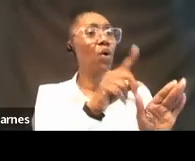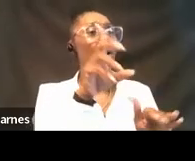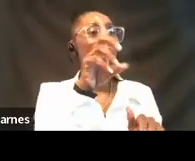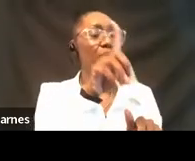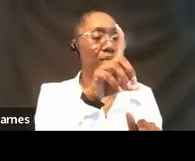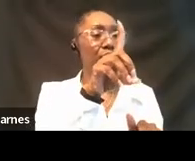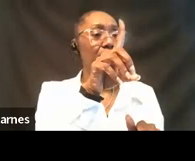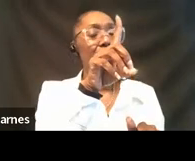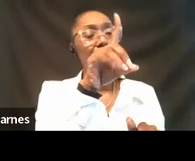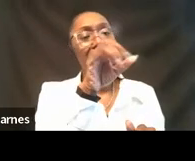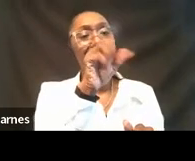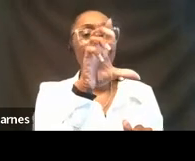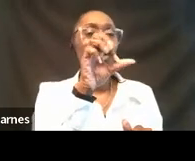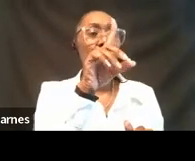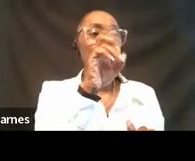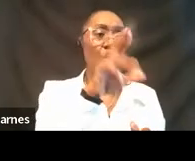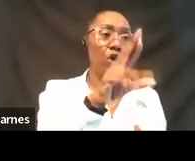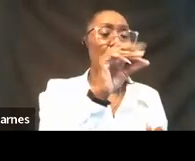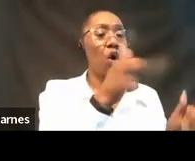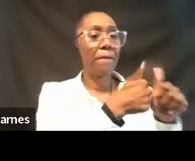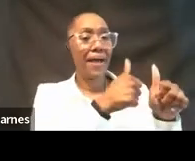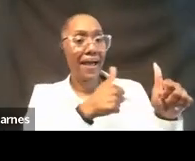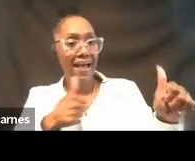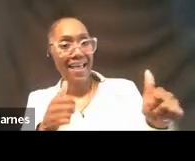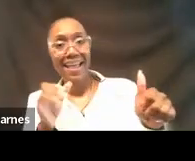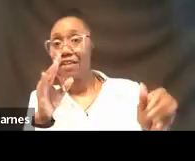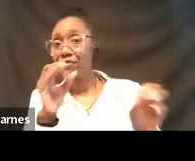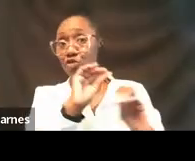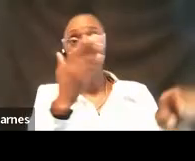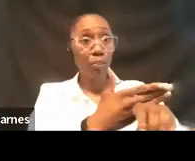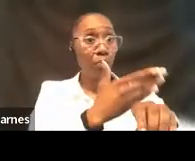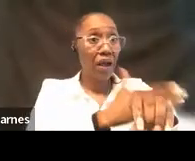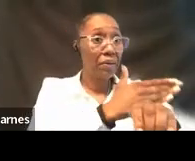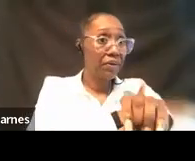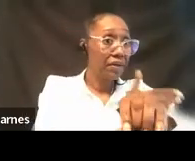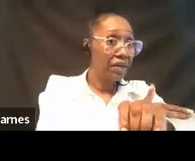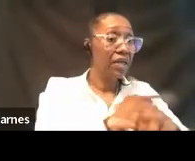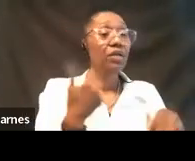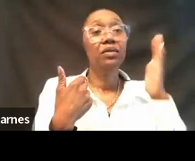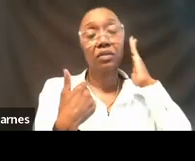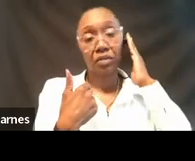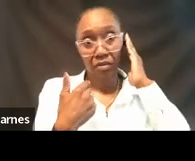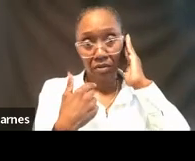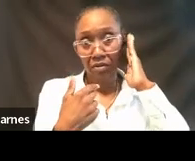person to actually notice if some progress is not being made because we remain consistent with our students.